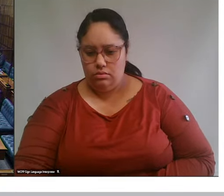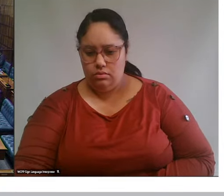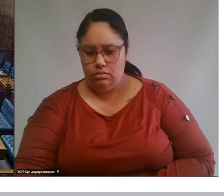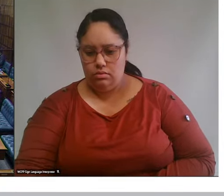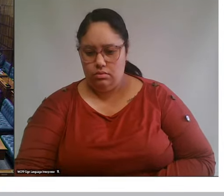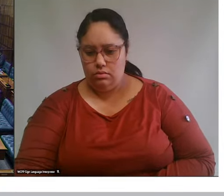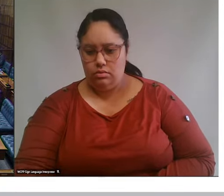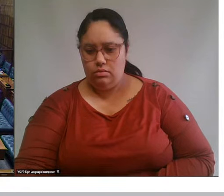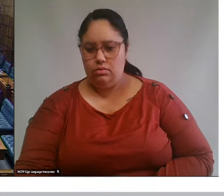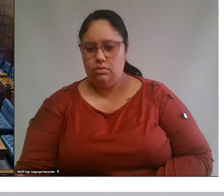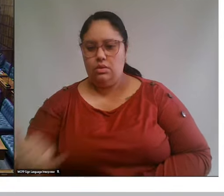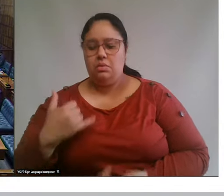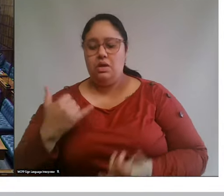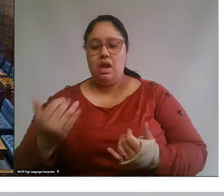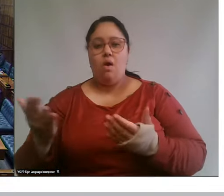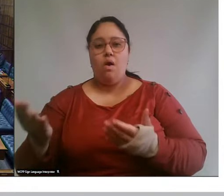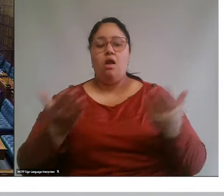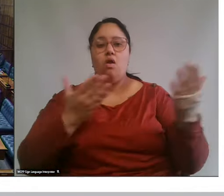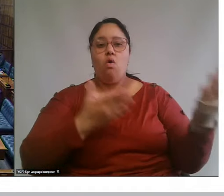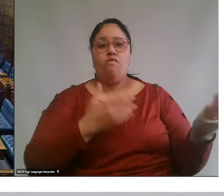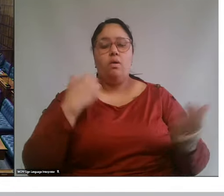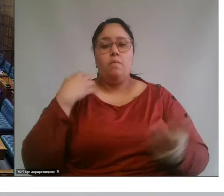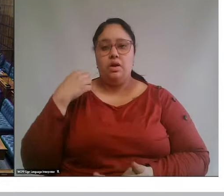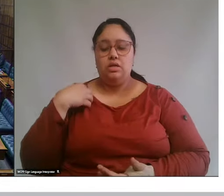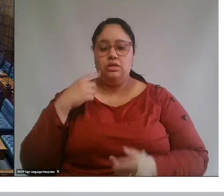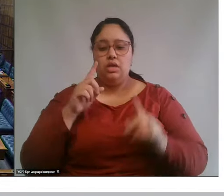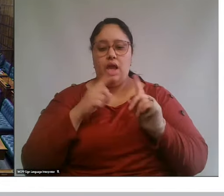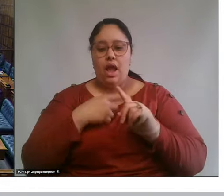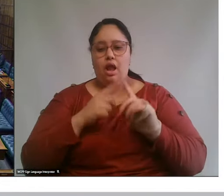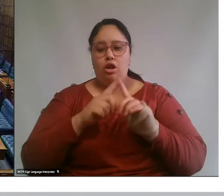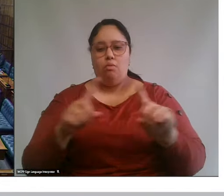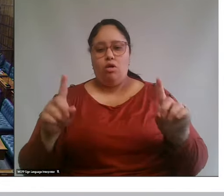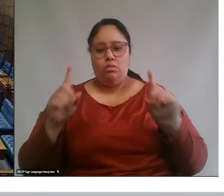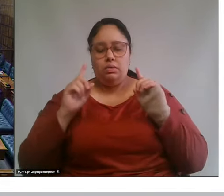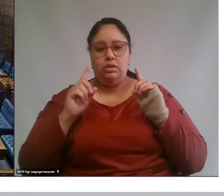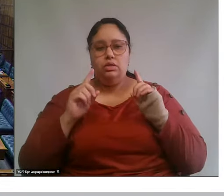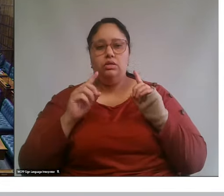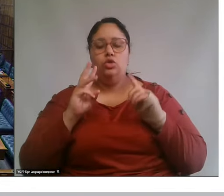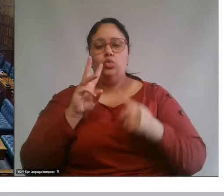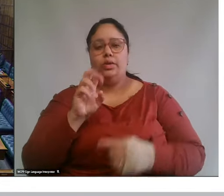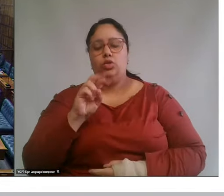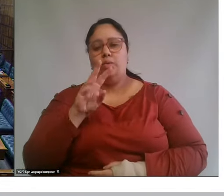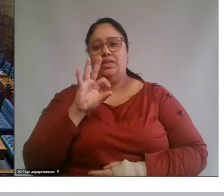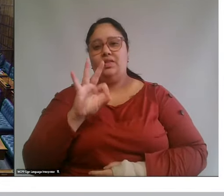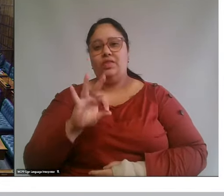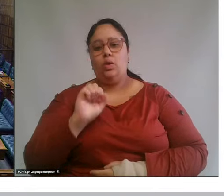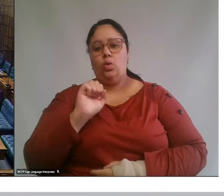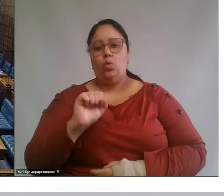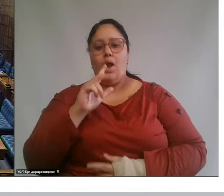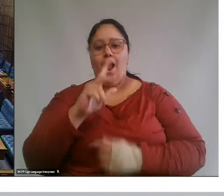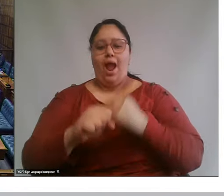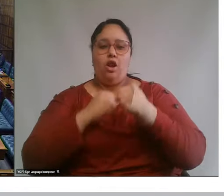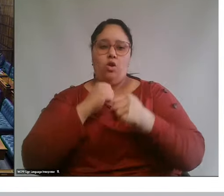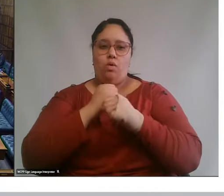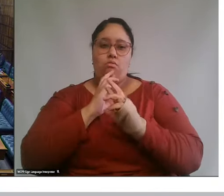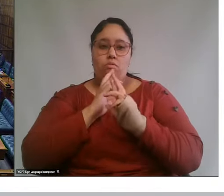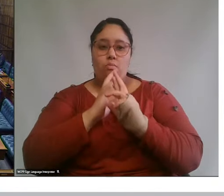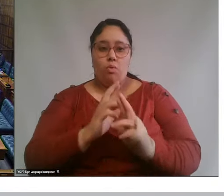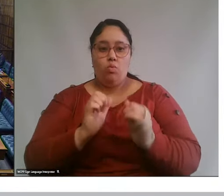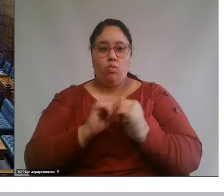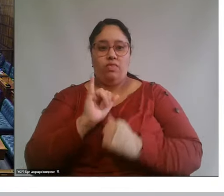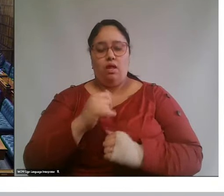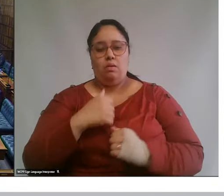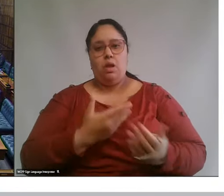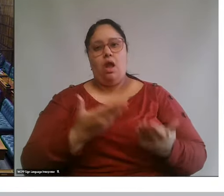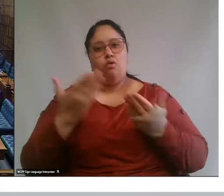Department to give an overview for West gr for the 2223 um annual report with that I'll hand